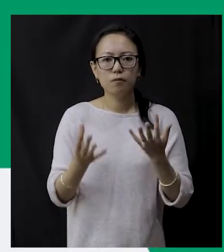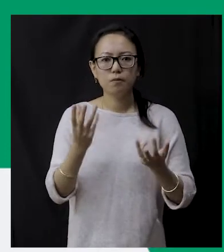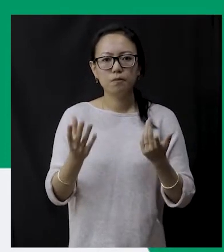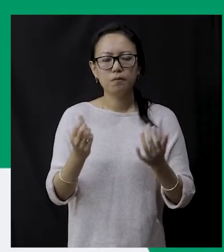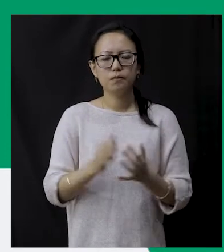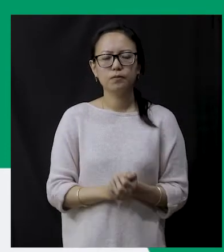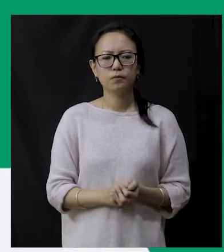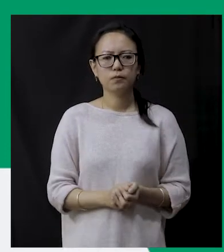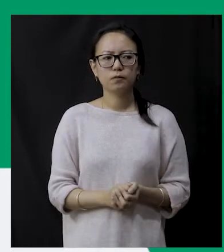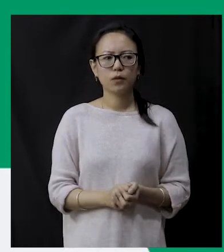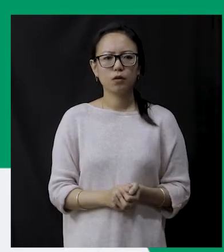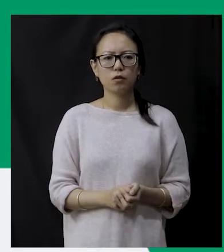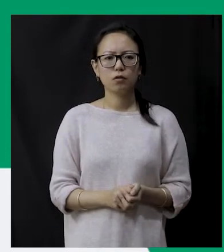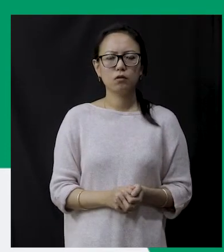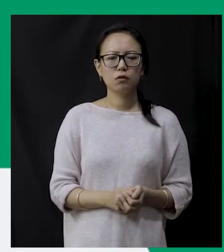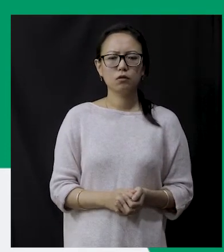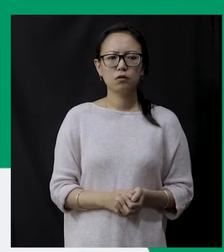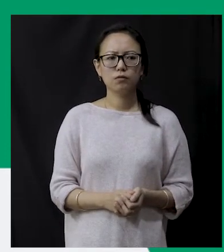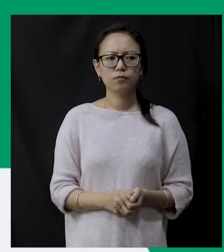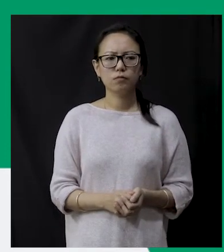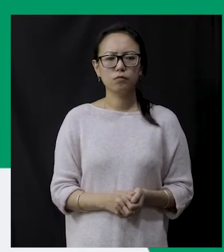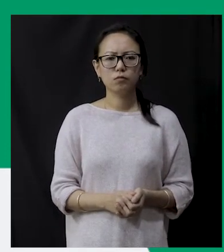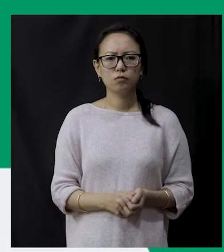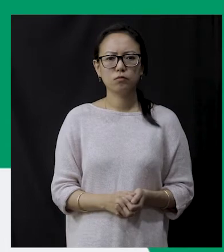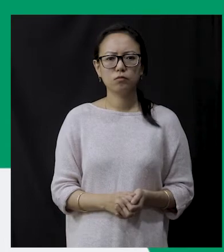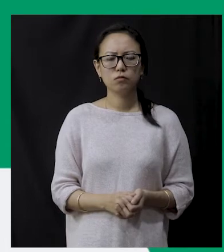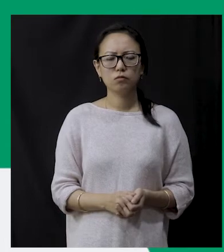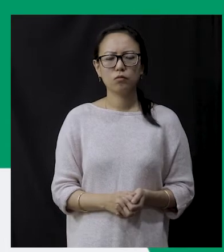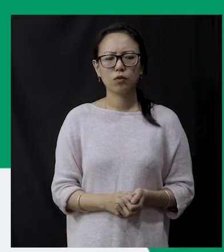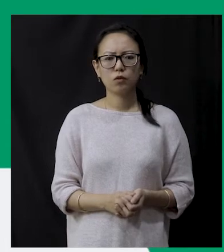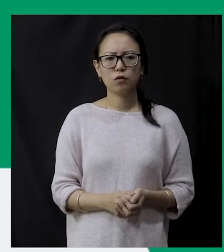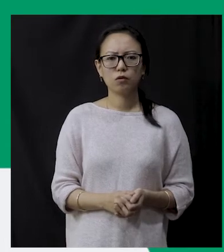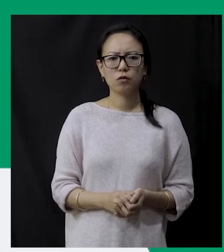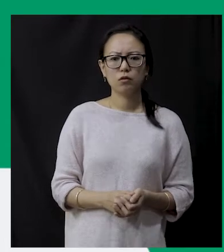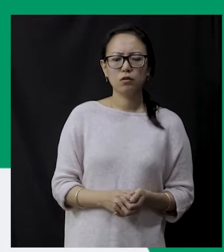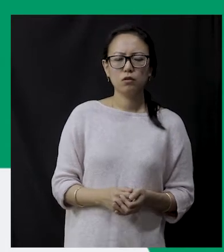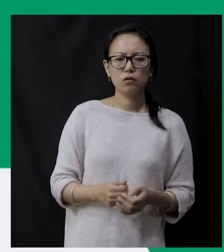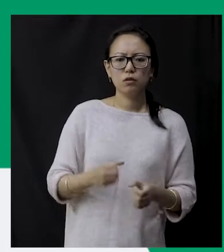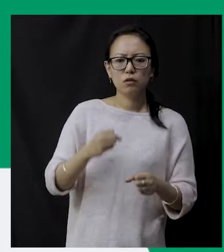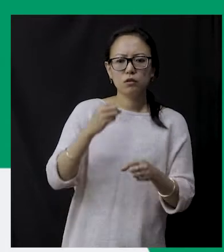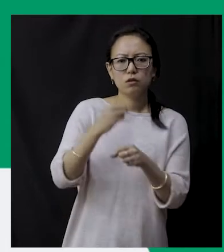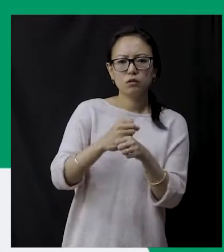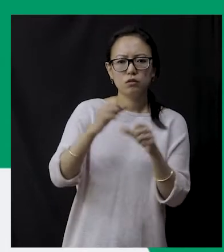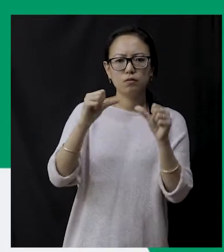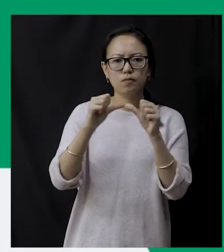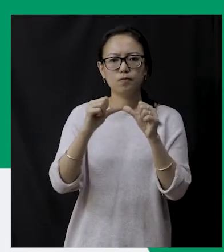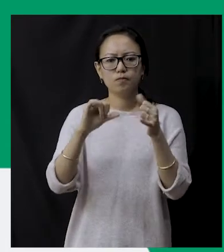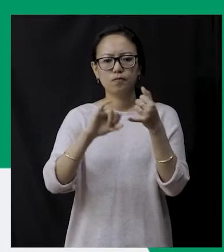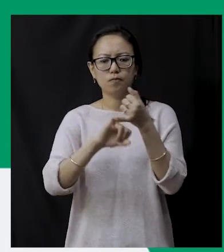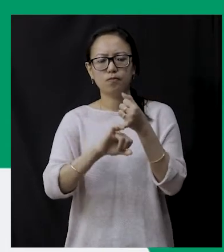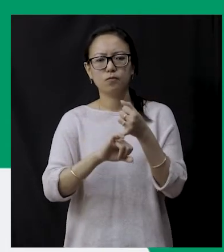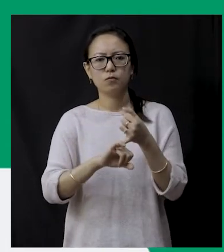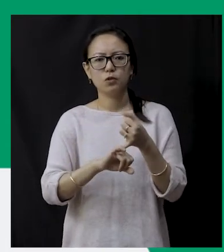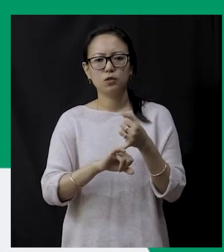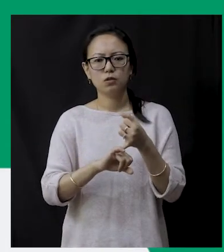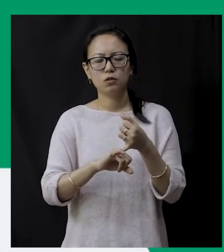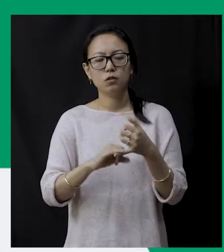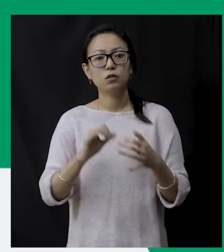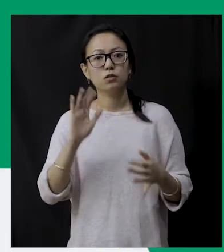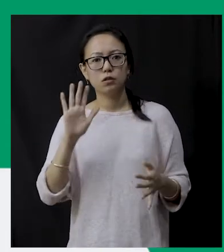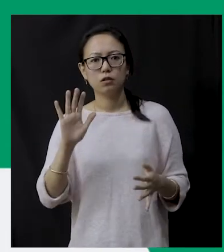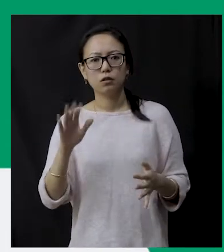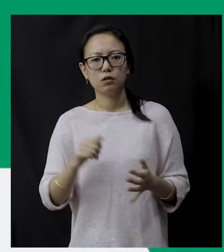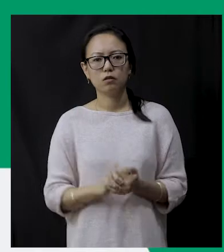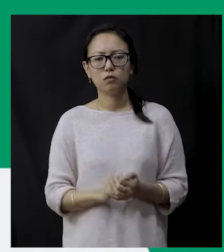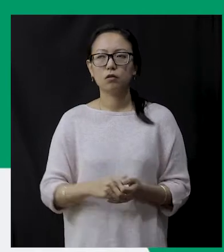Okay, it's made up of high blowing gas. Okay, so inside this,